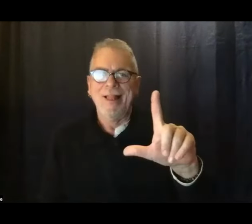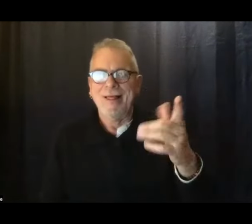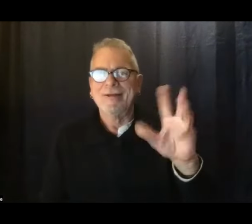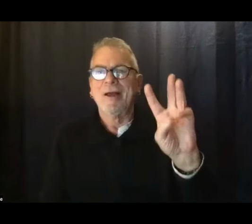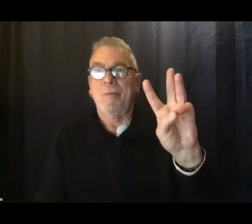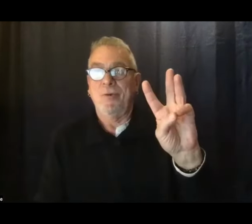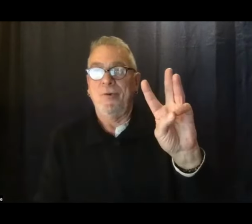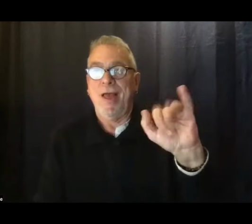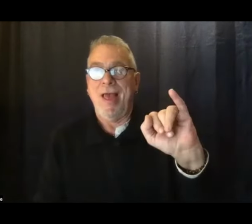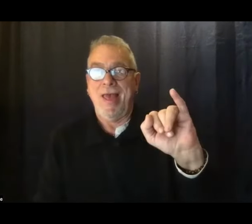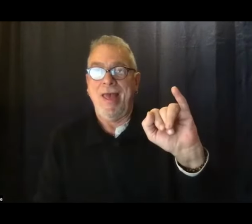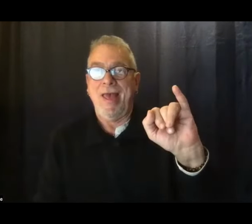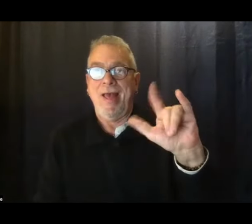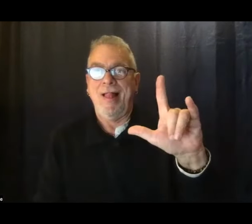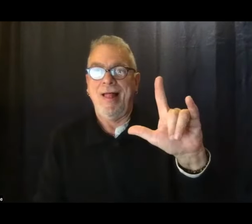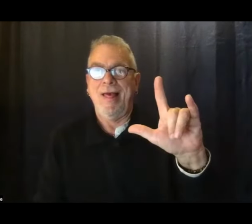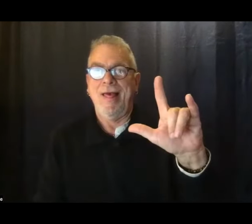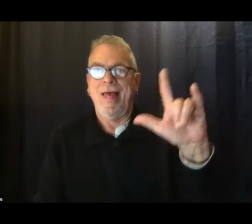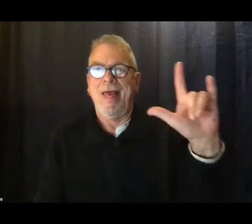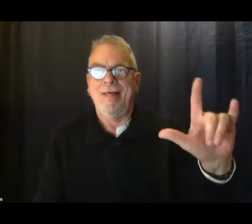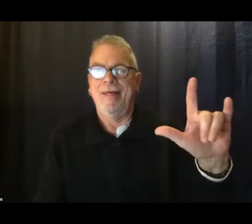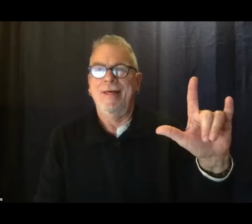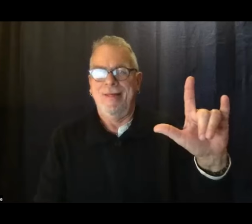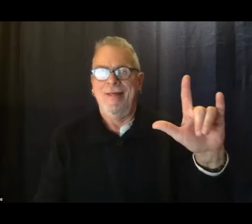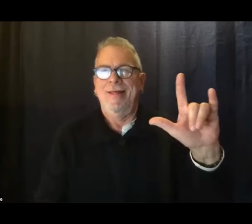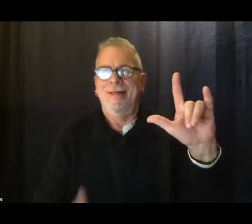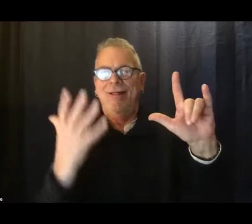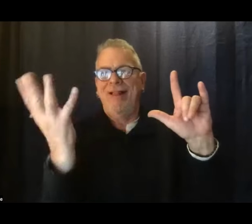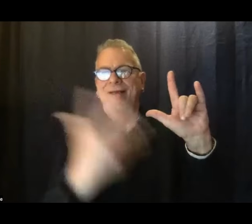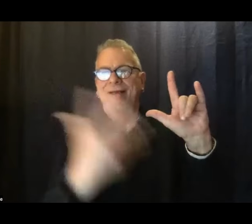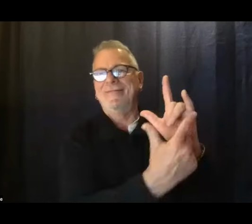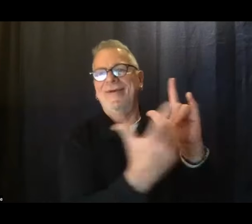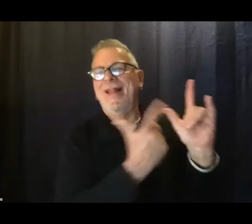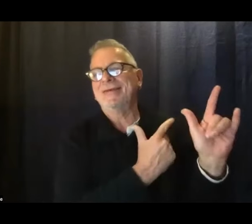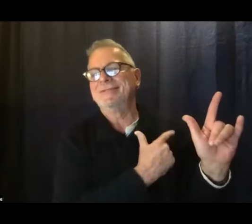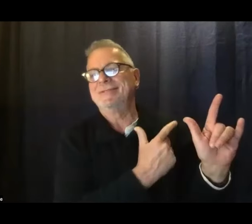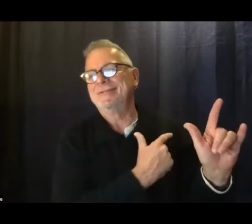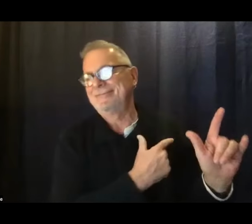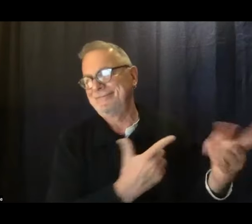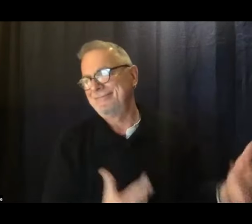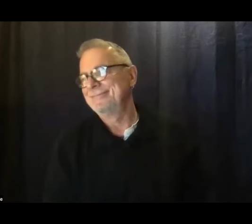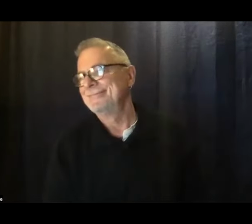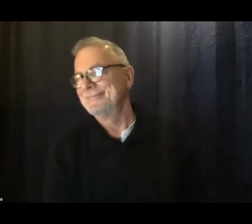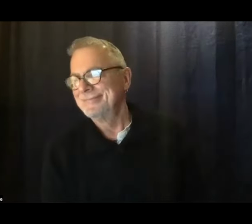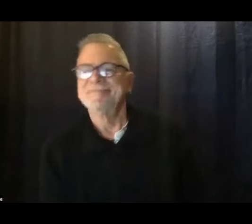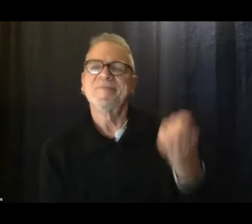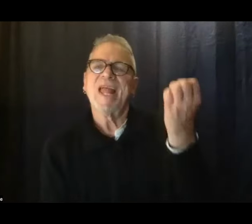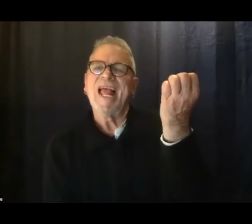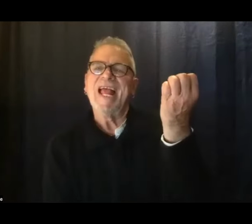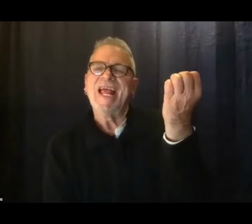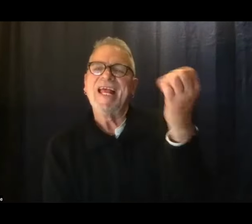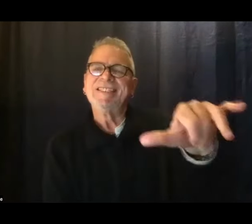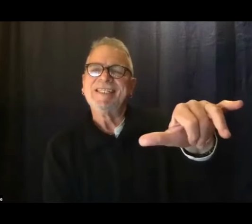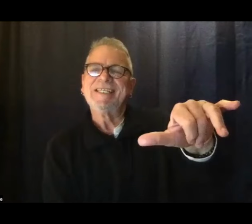open. The I and L are all right there. So W-I-L-L. And the pinky just stays up. It's kind